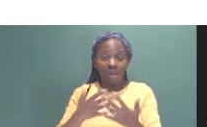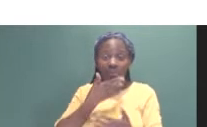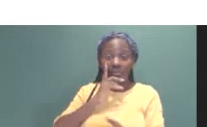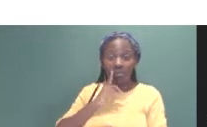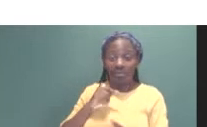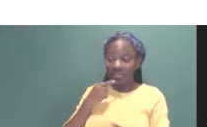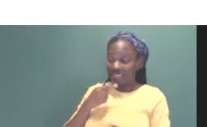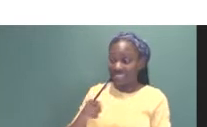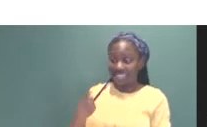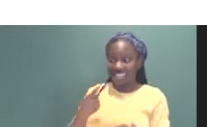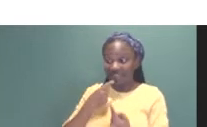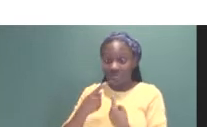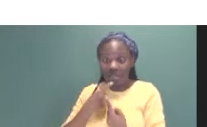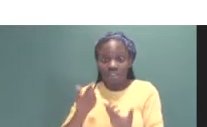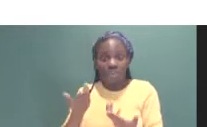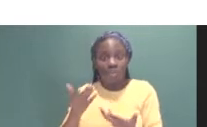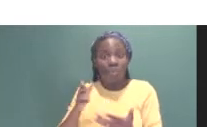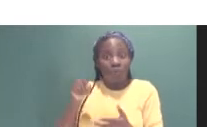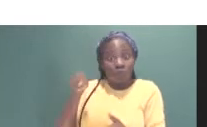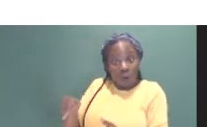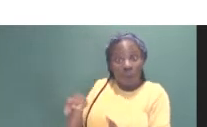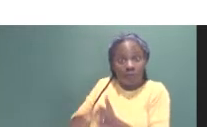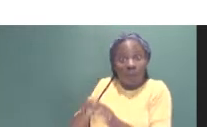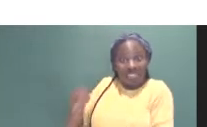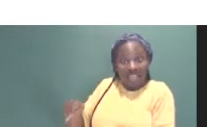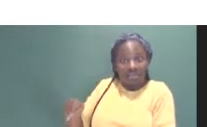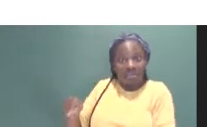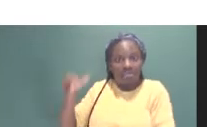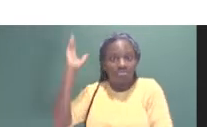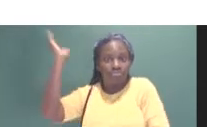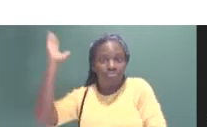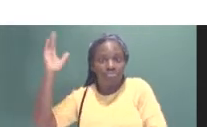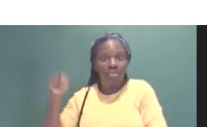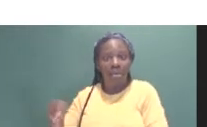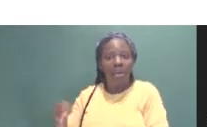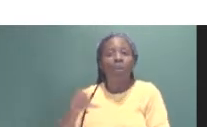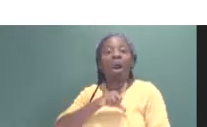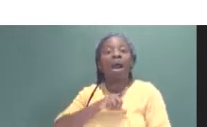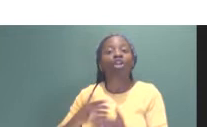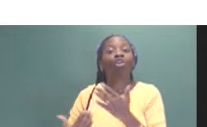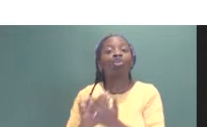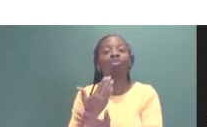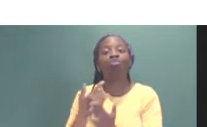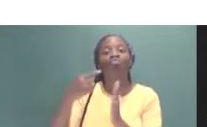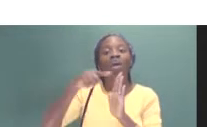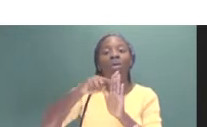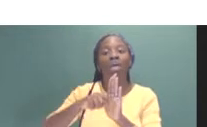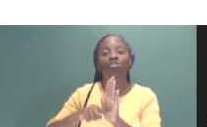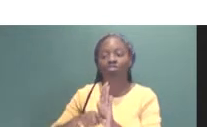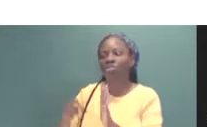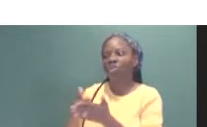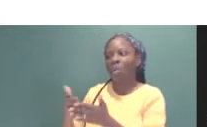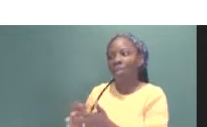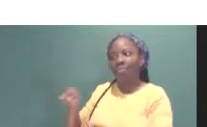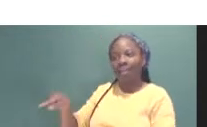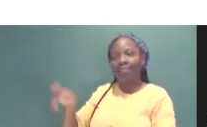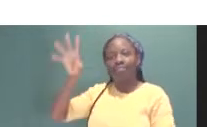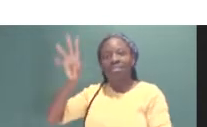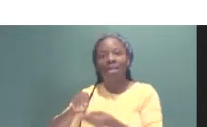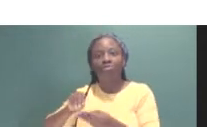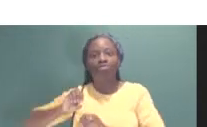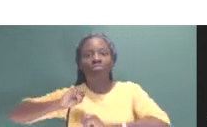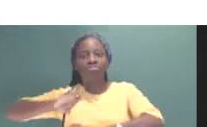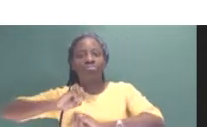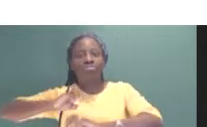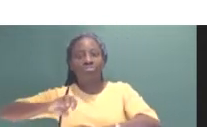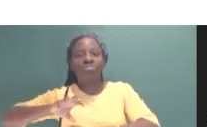their information from that because all the new regulations would be summarized very quickly in the